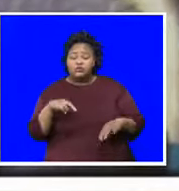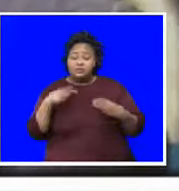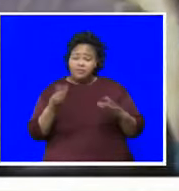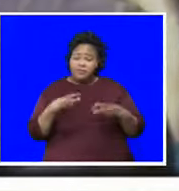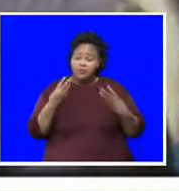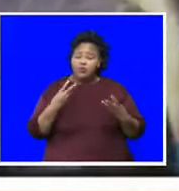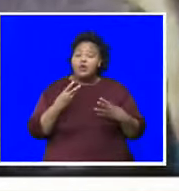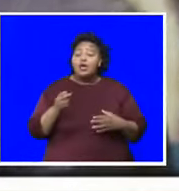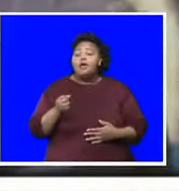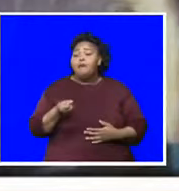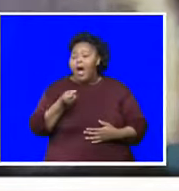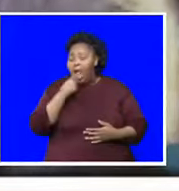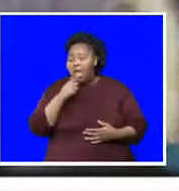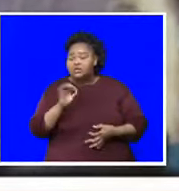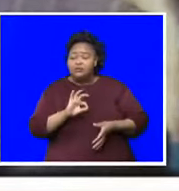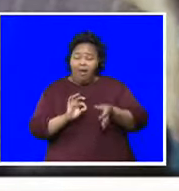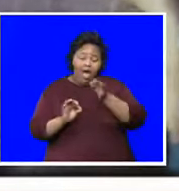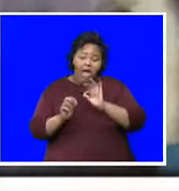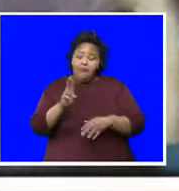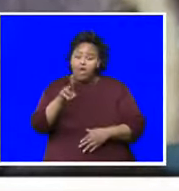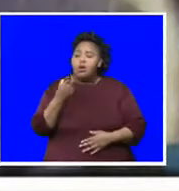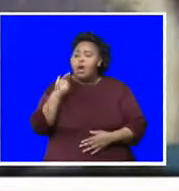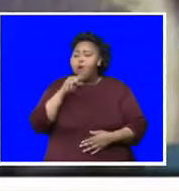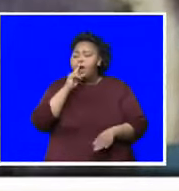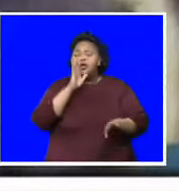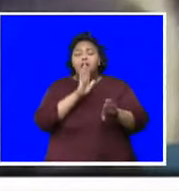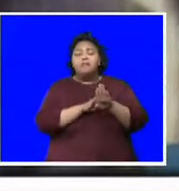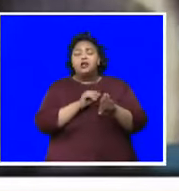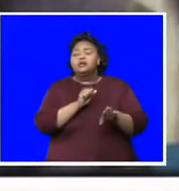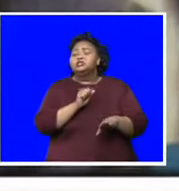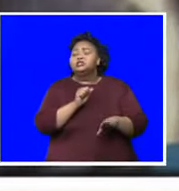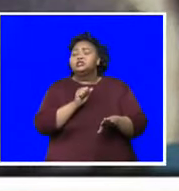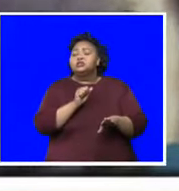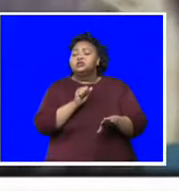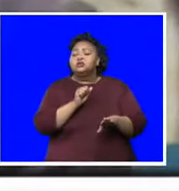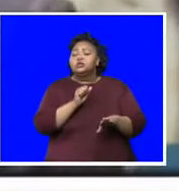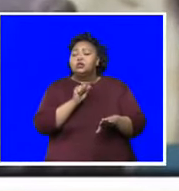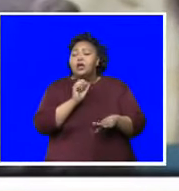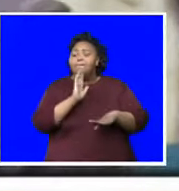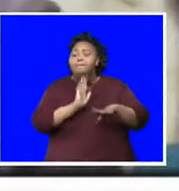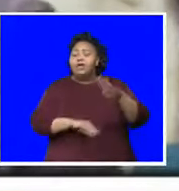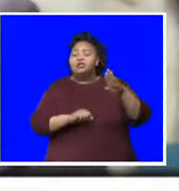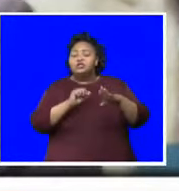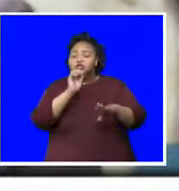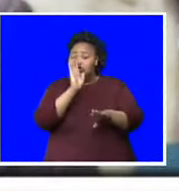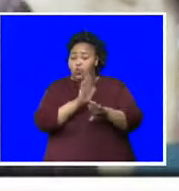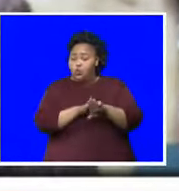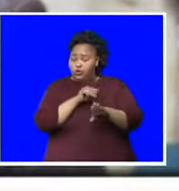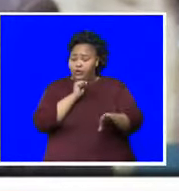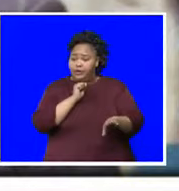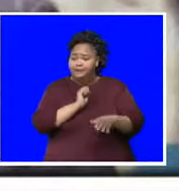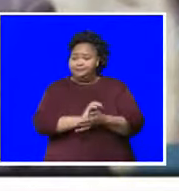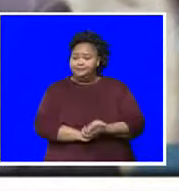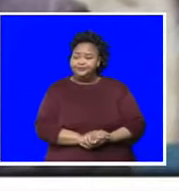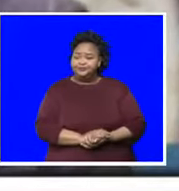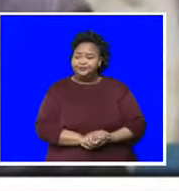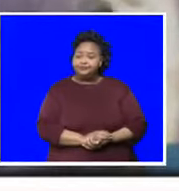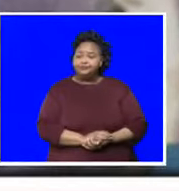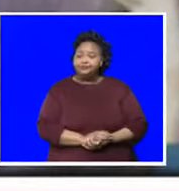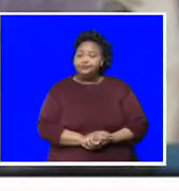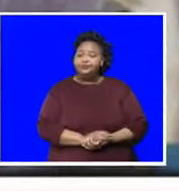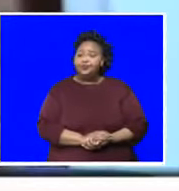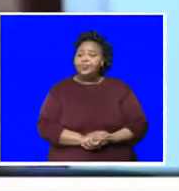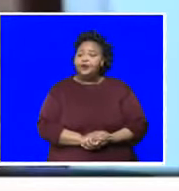Nakungeke kusetshentwe ngithi. Then who will ever help us? Le mithi le mining, minister uteka iyebiwa